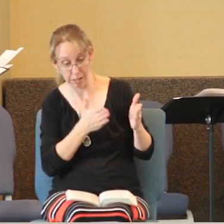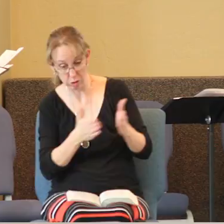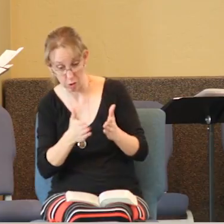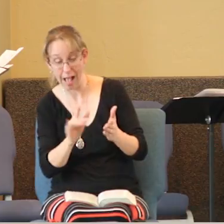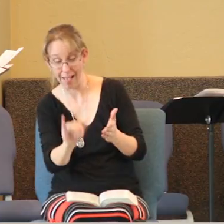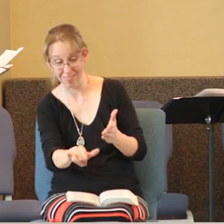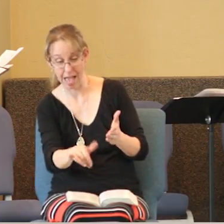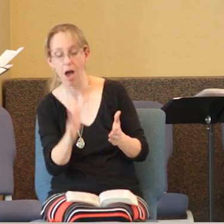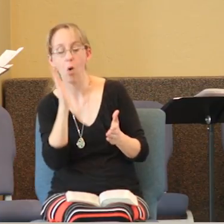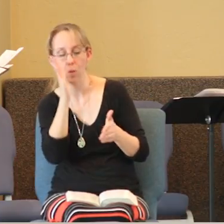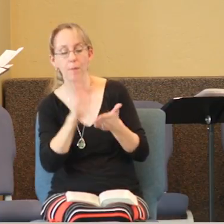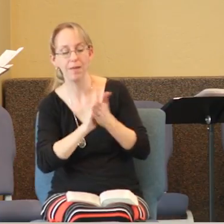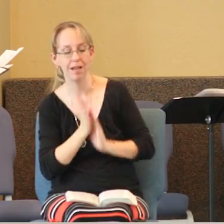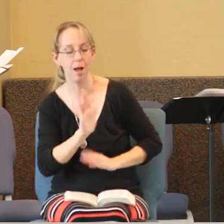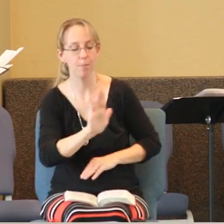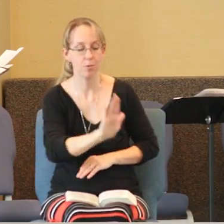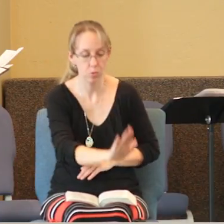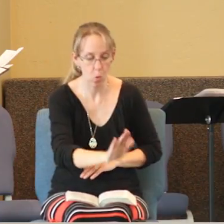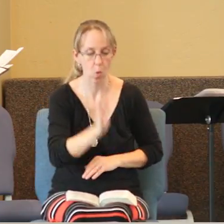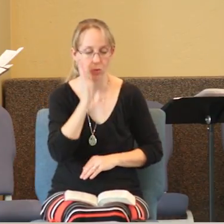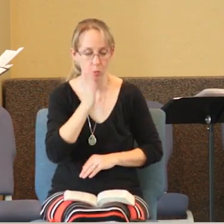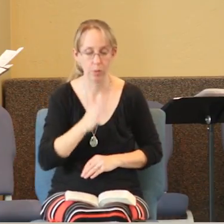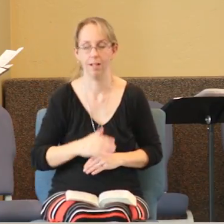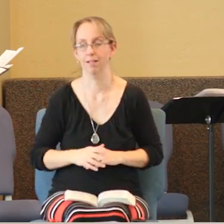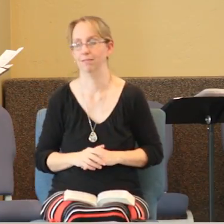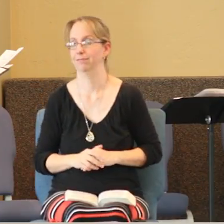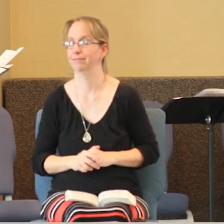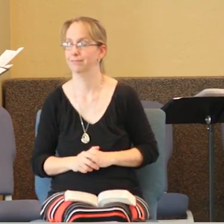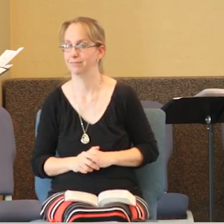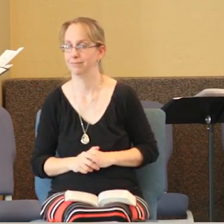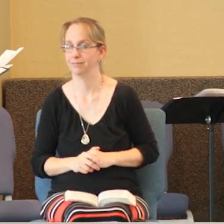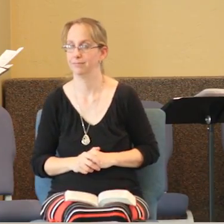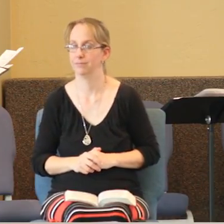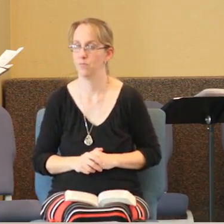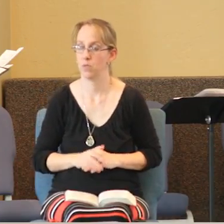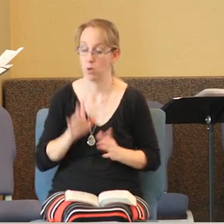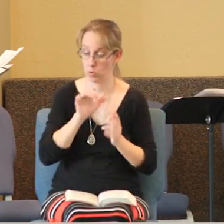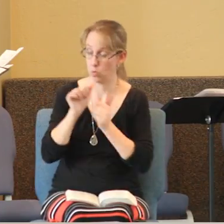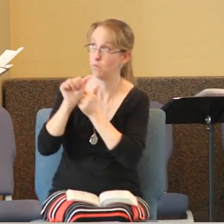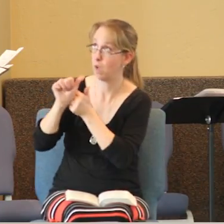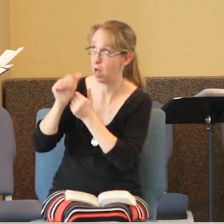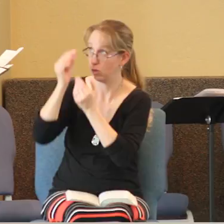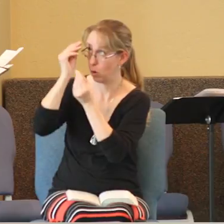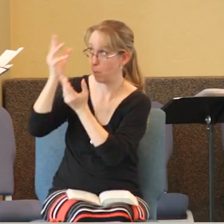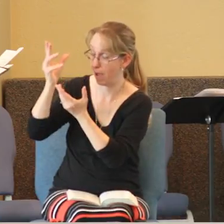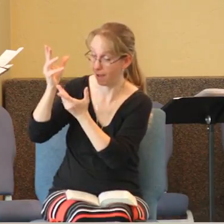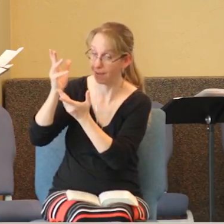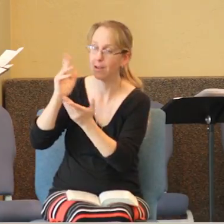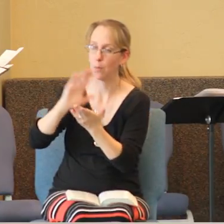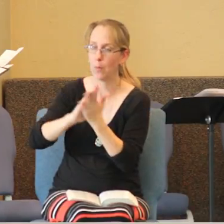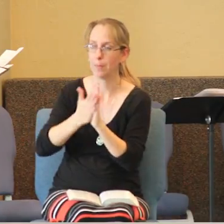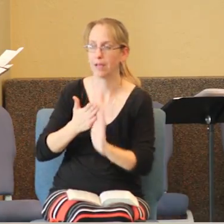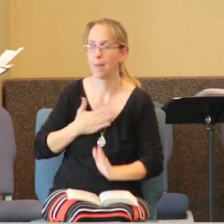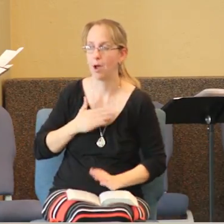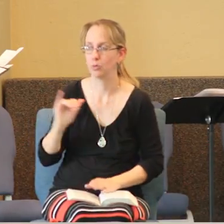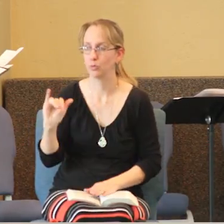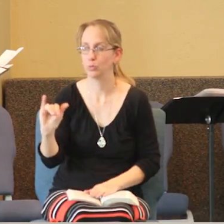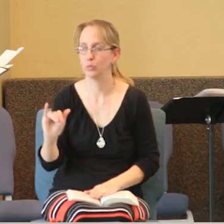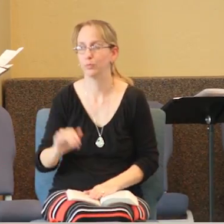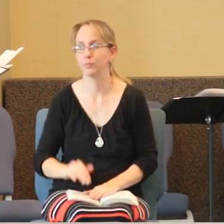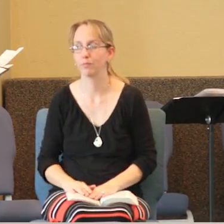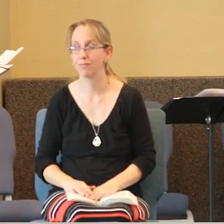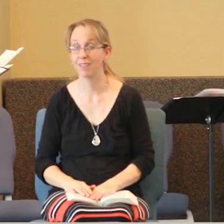purpose will become your way as you follow and obey. Trust and obey, for there's no other way to be happy